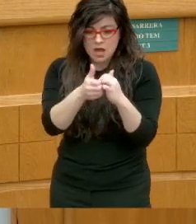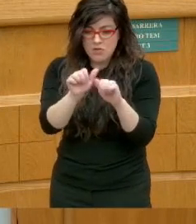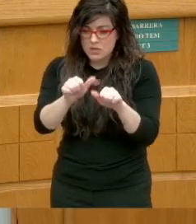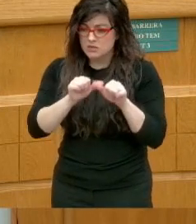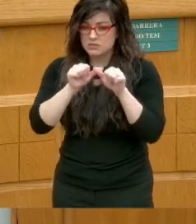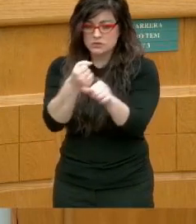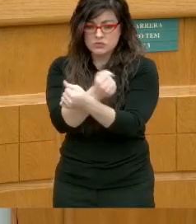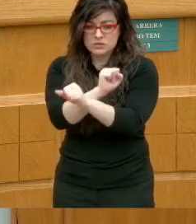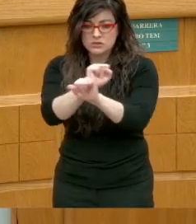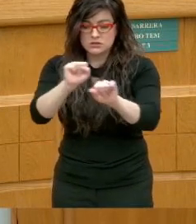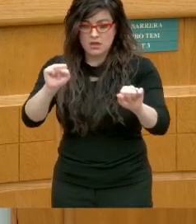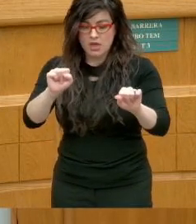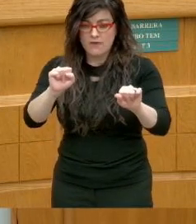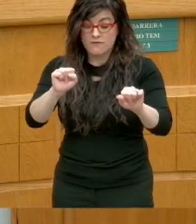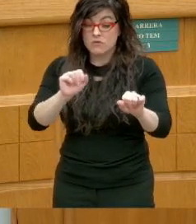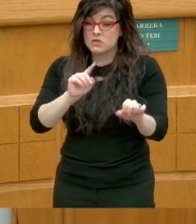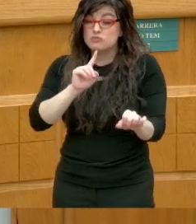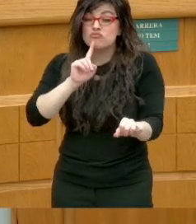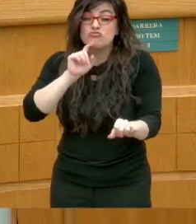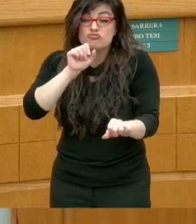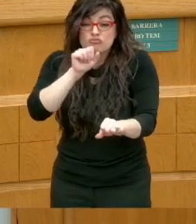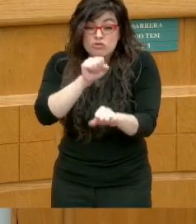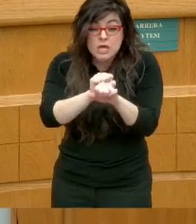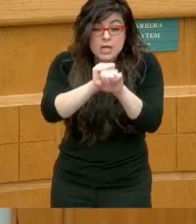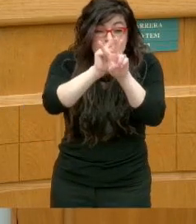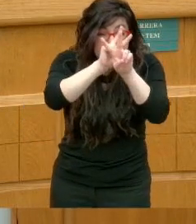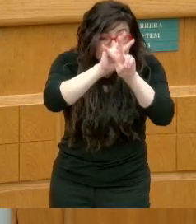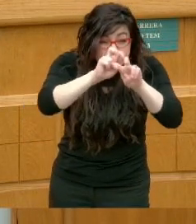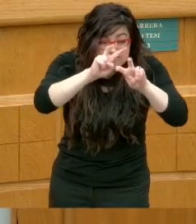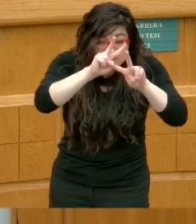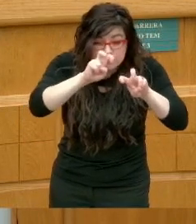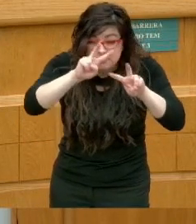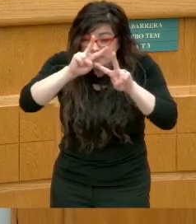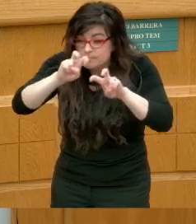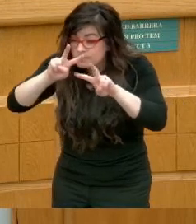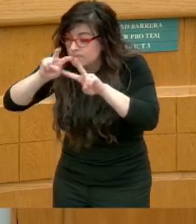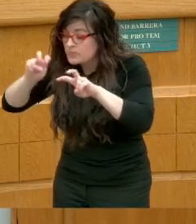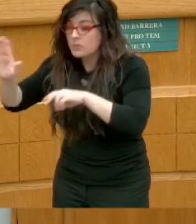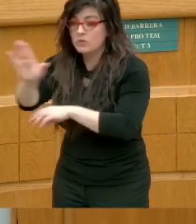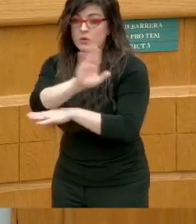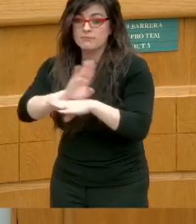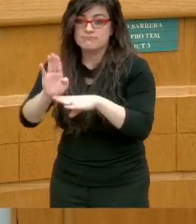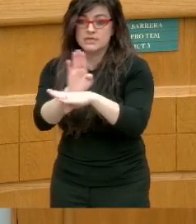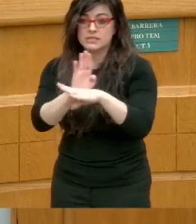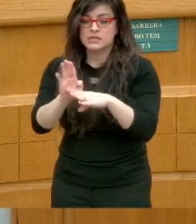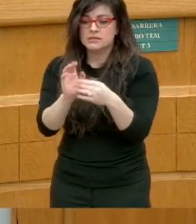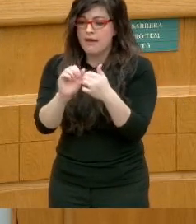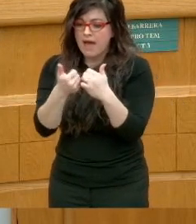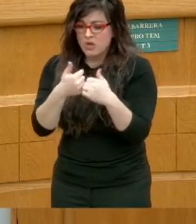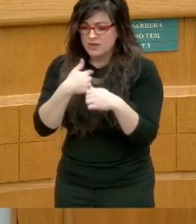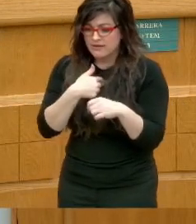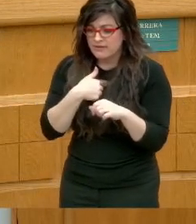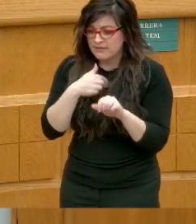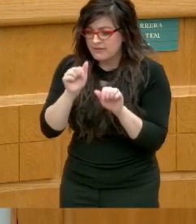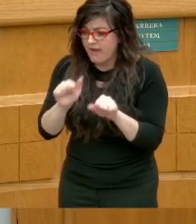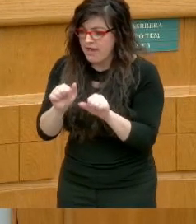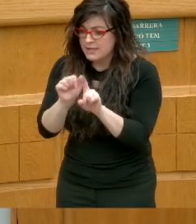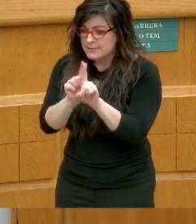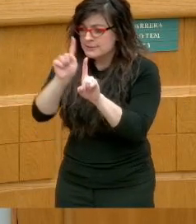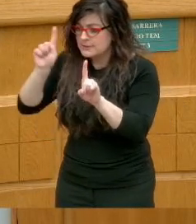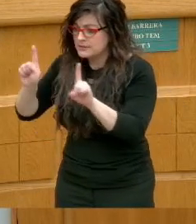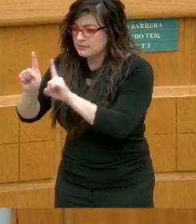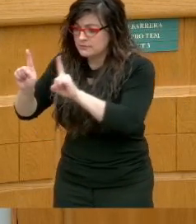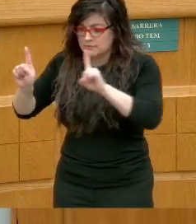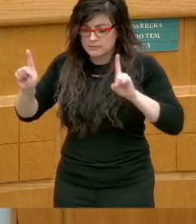at your operation under a microscope, so to speak, and see how you can limit exposure between people while still safely conducting